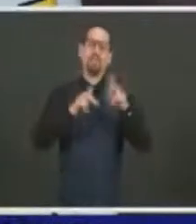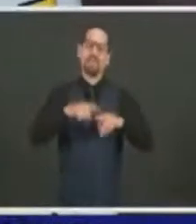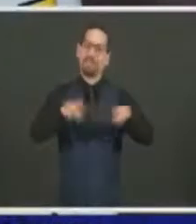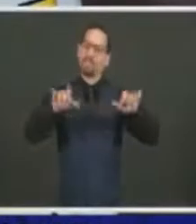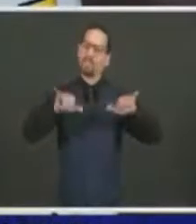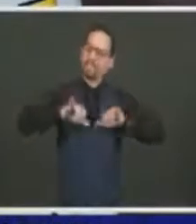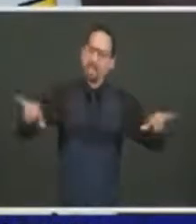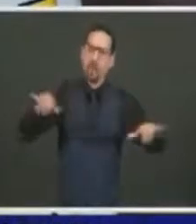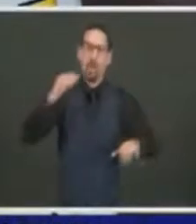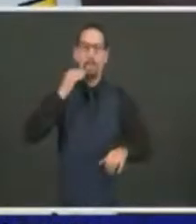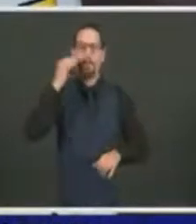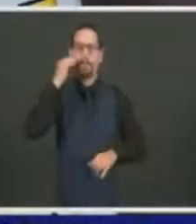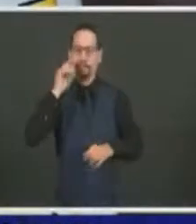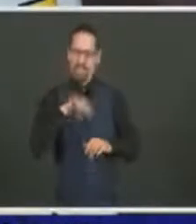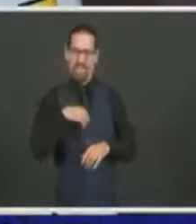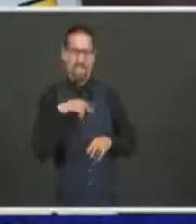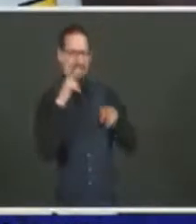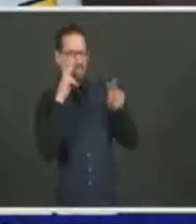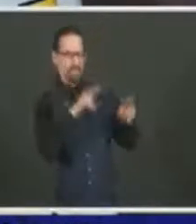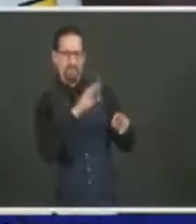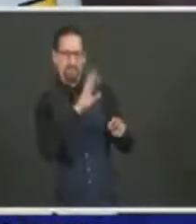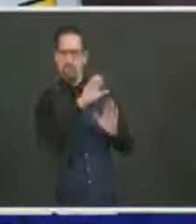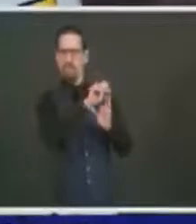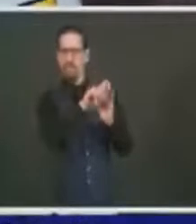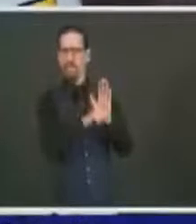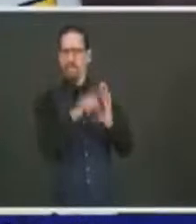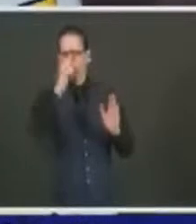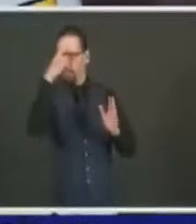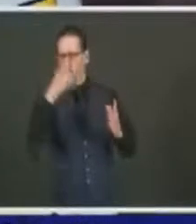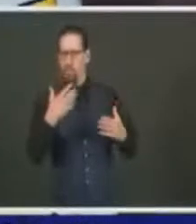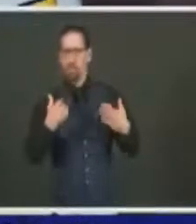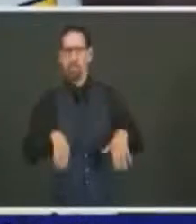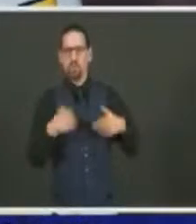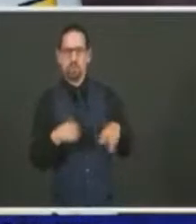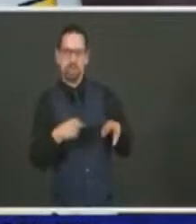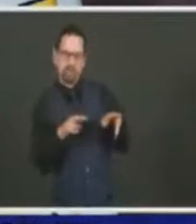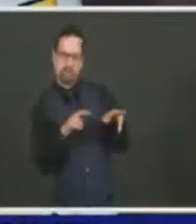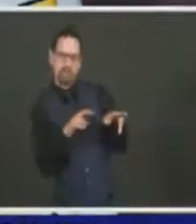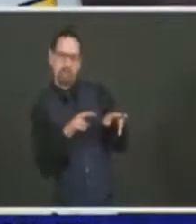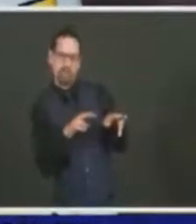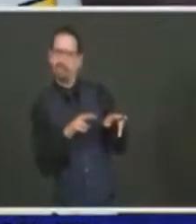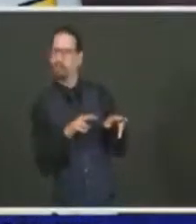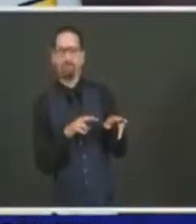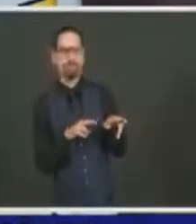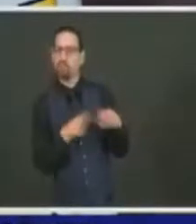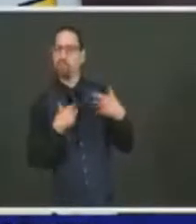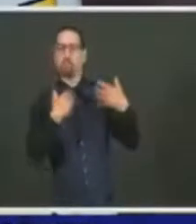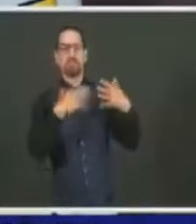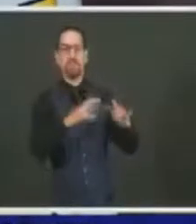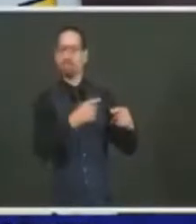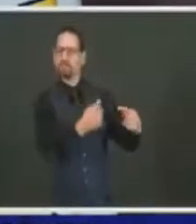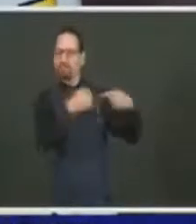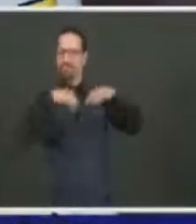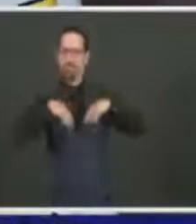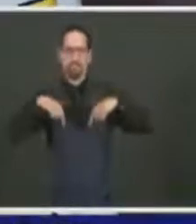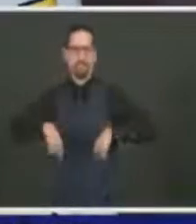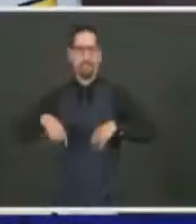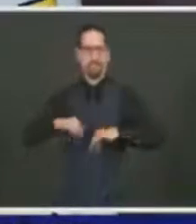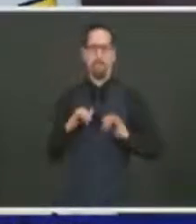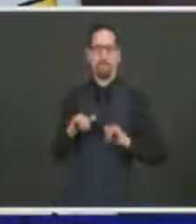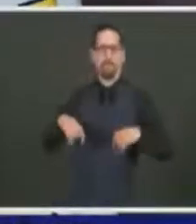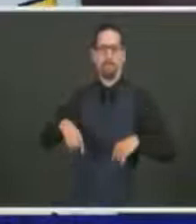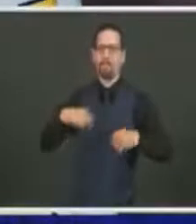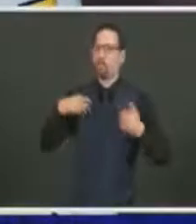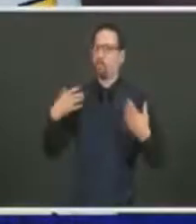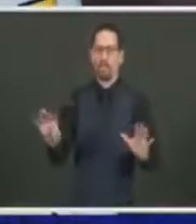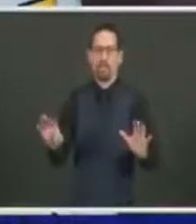I don't want that kind of a setback to be our story. Let's not let that be the Rhode Island story. We want to keep advancing,